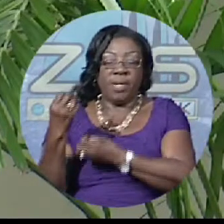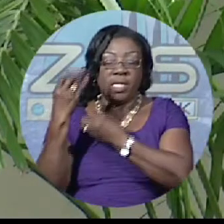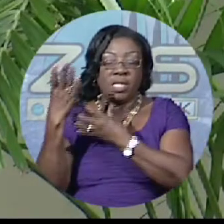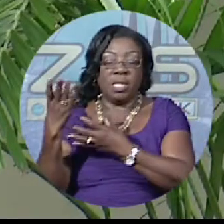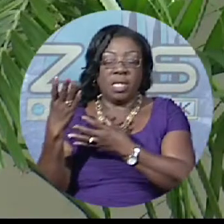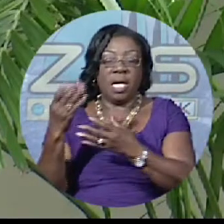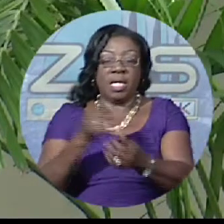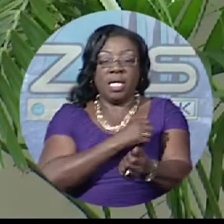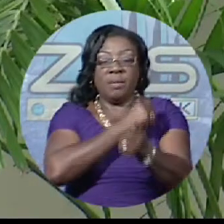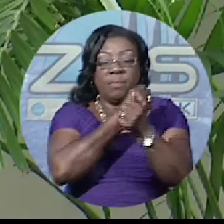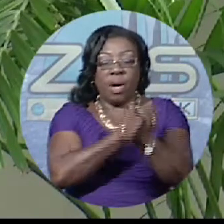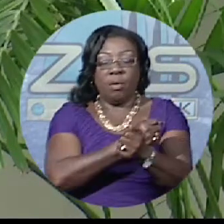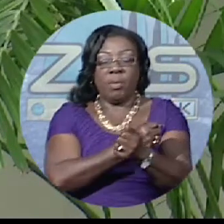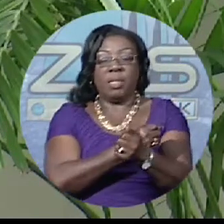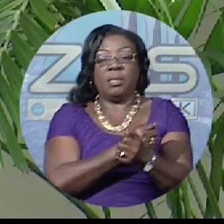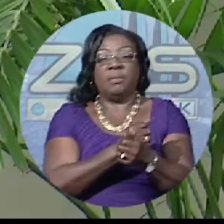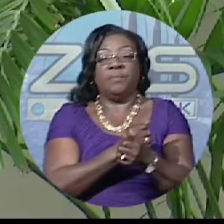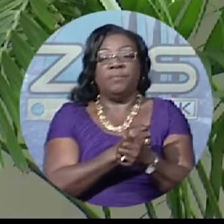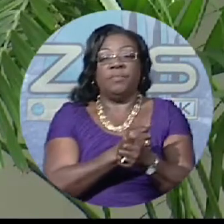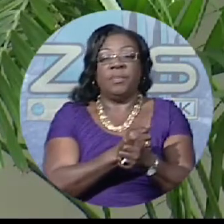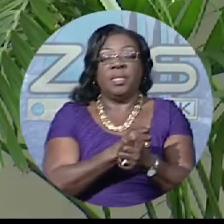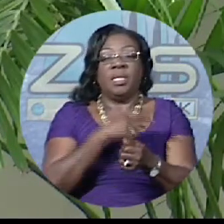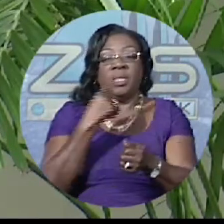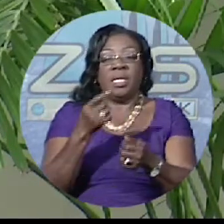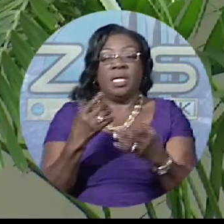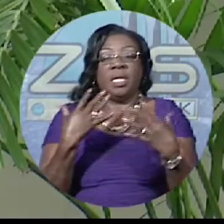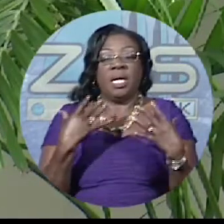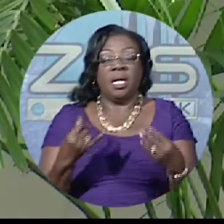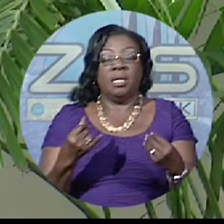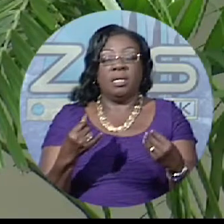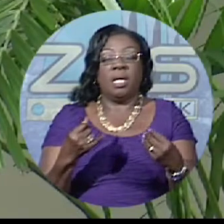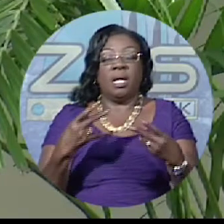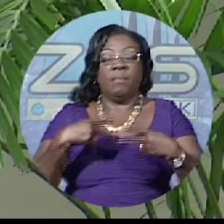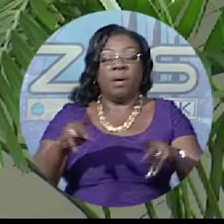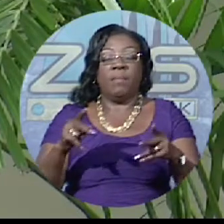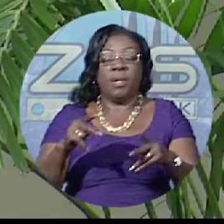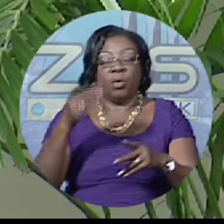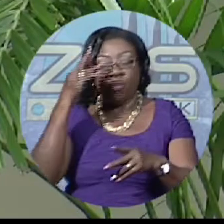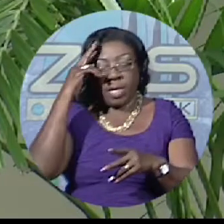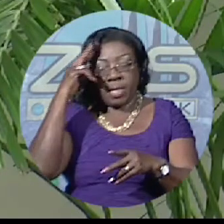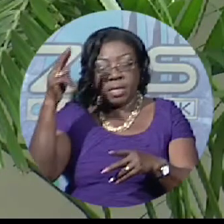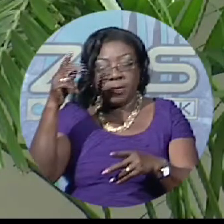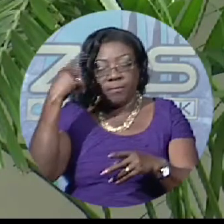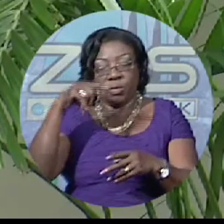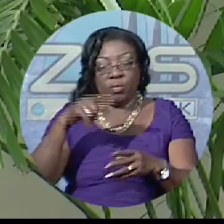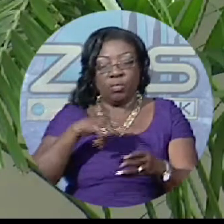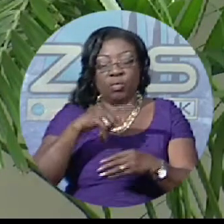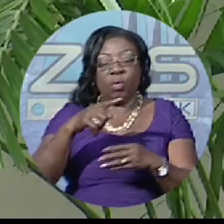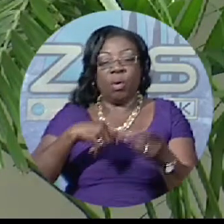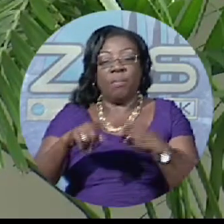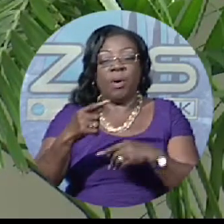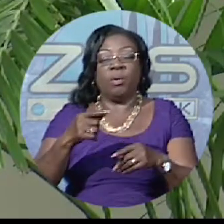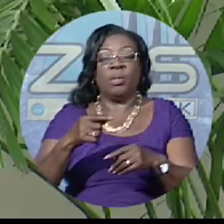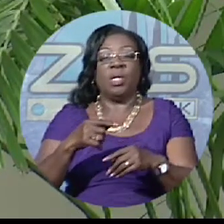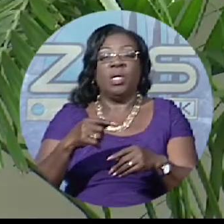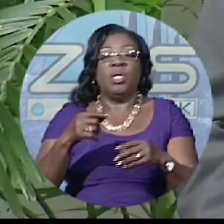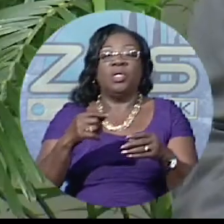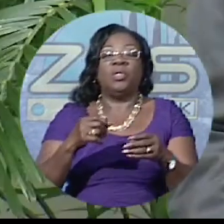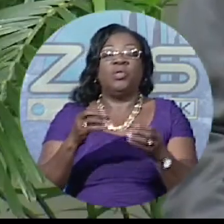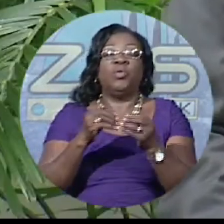and empowerment, and telehealth and public recognition for those who go above and beyond the call of